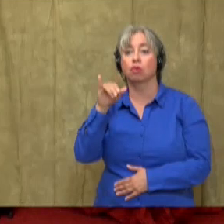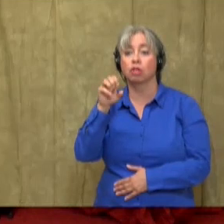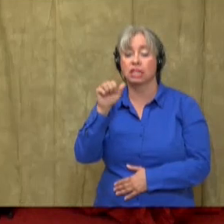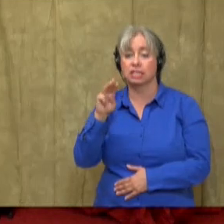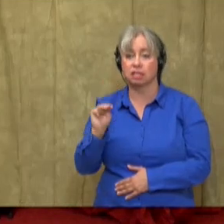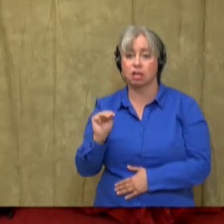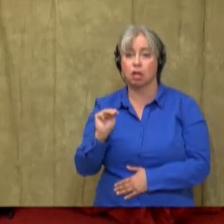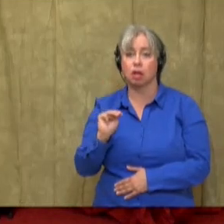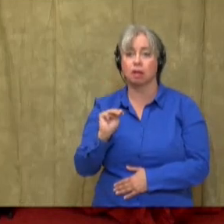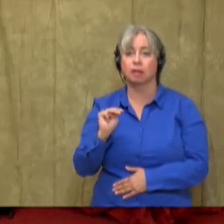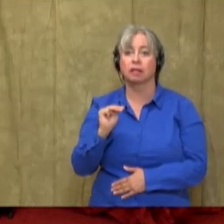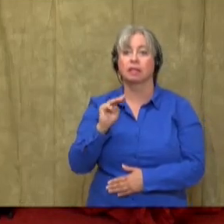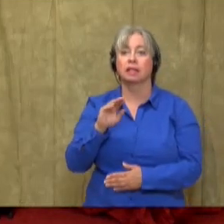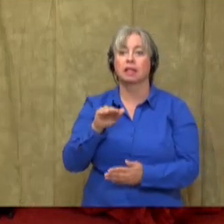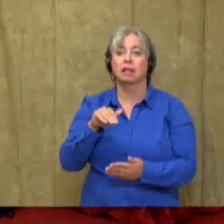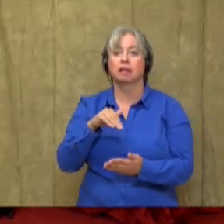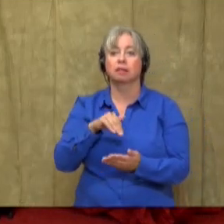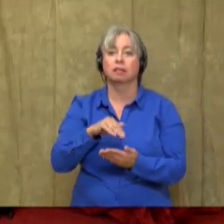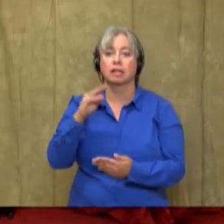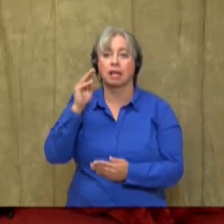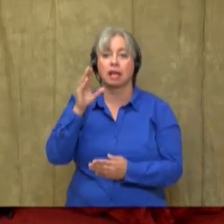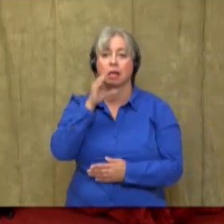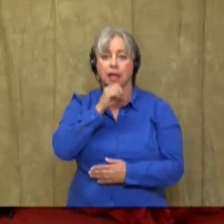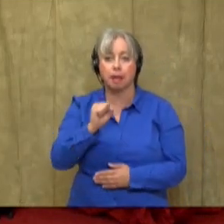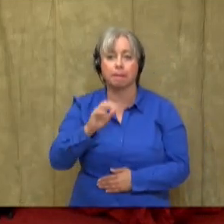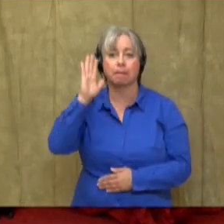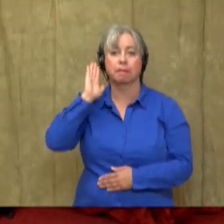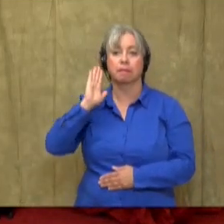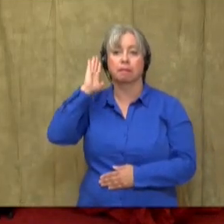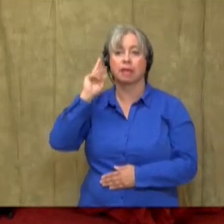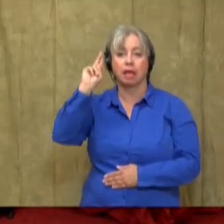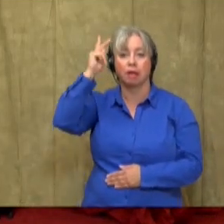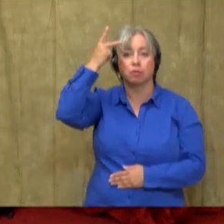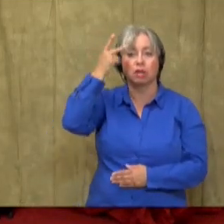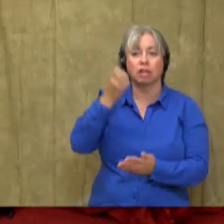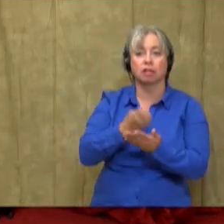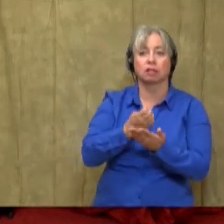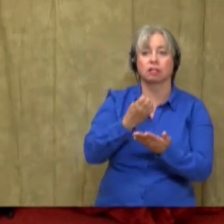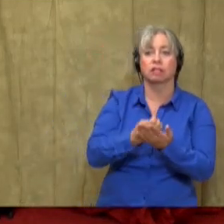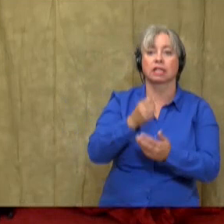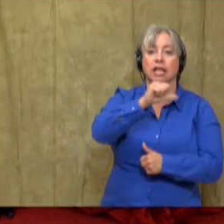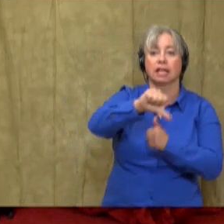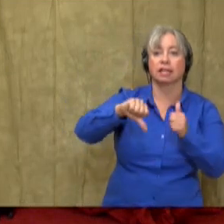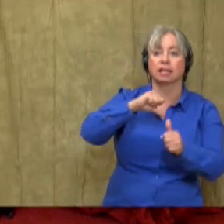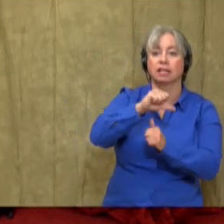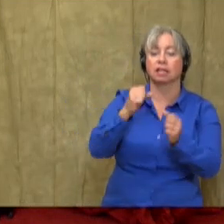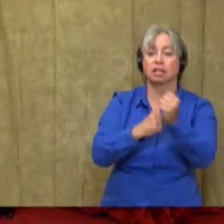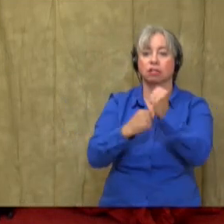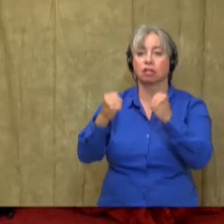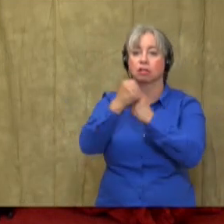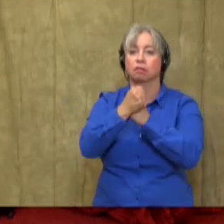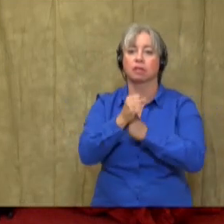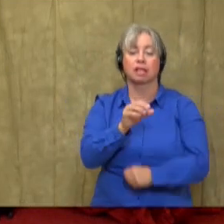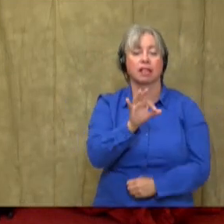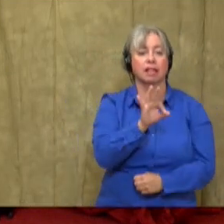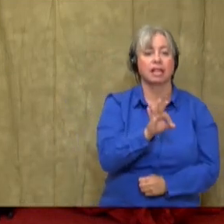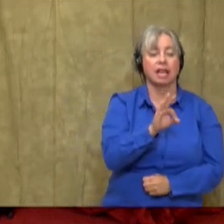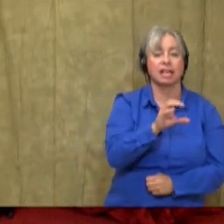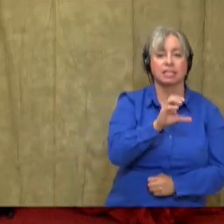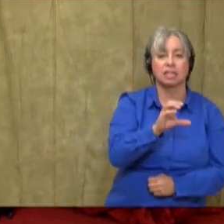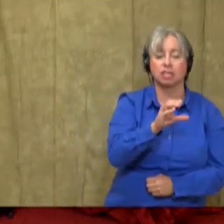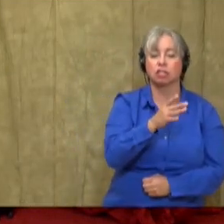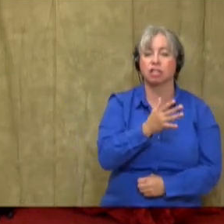European political, economic, and social structure that existed from the 9th century to about the